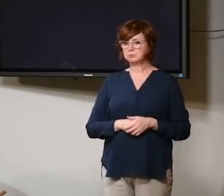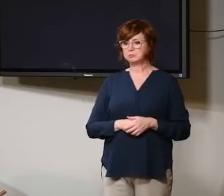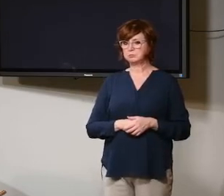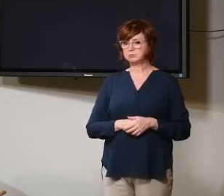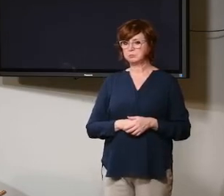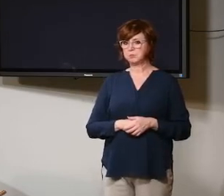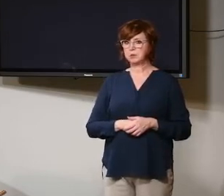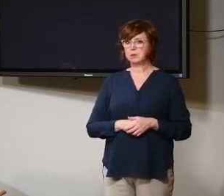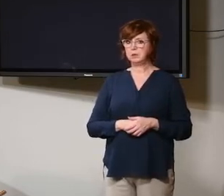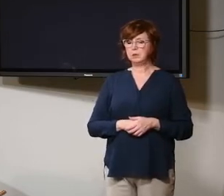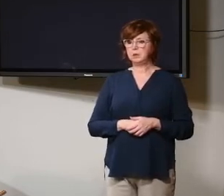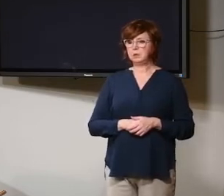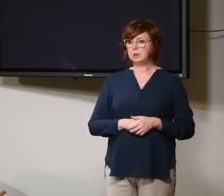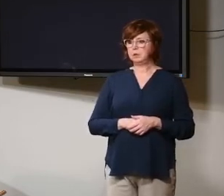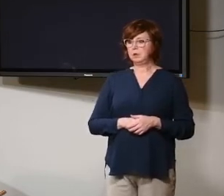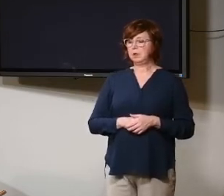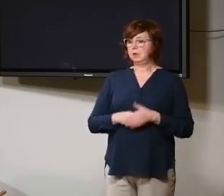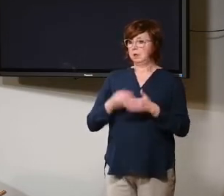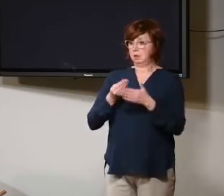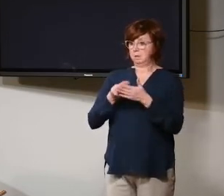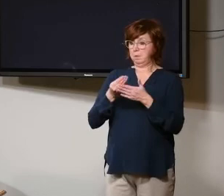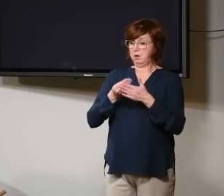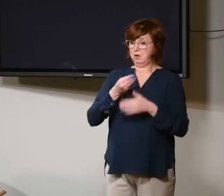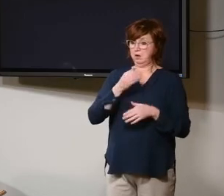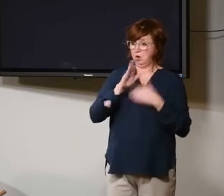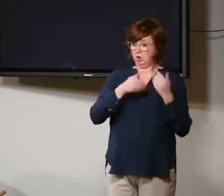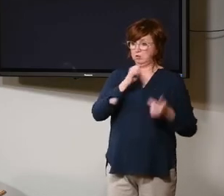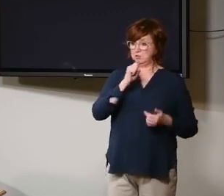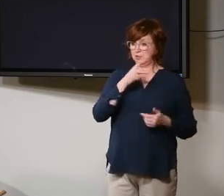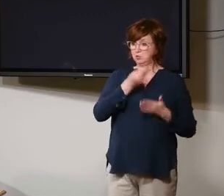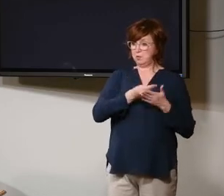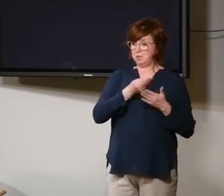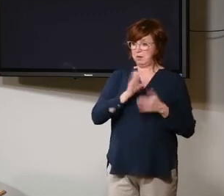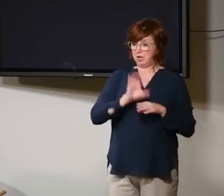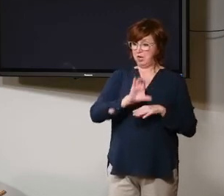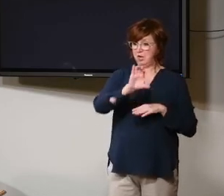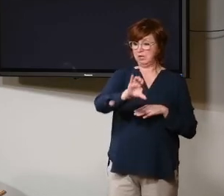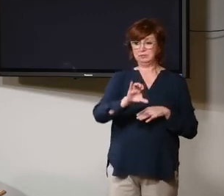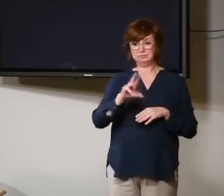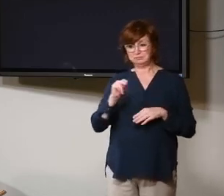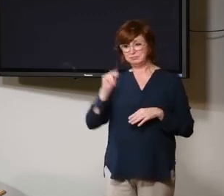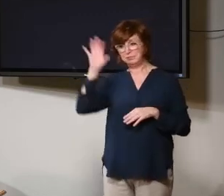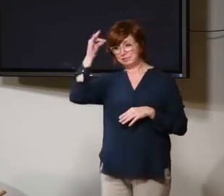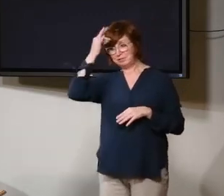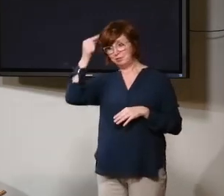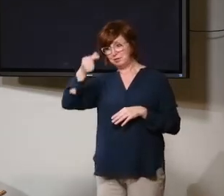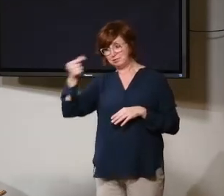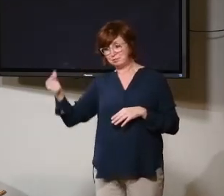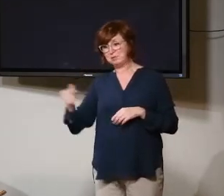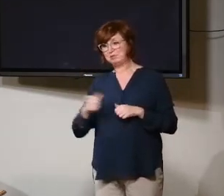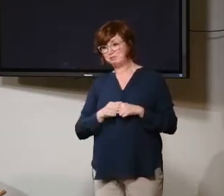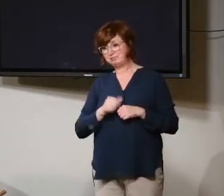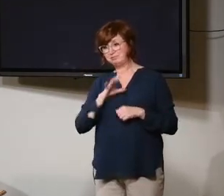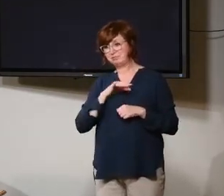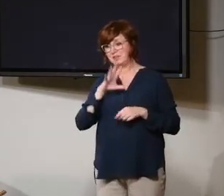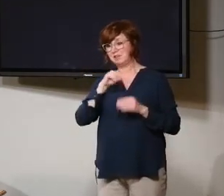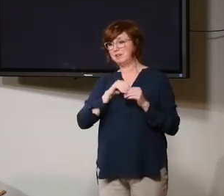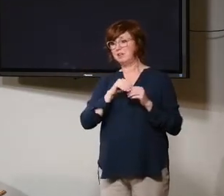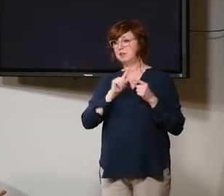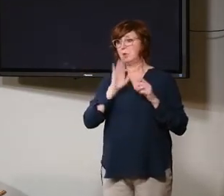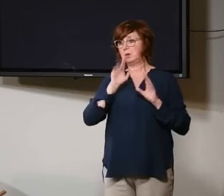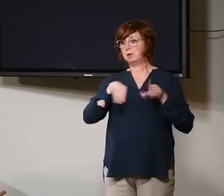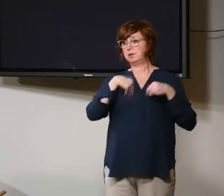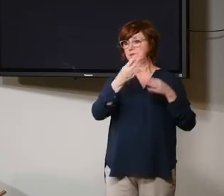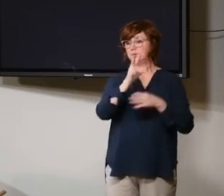from the province. And I would just commend the federal government on their decision today to provide $2,000 to any of those